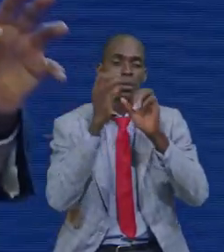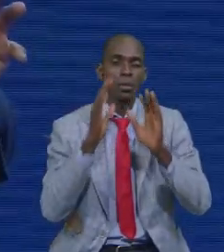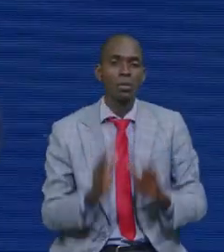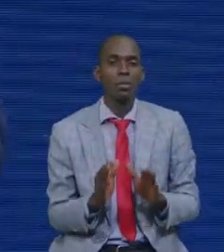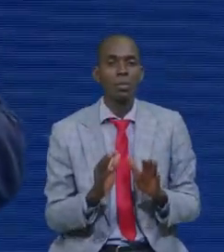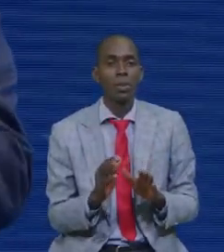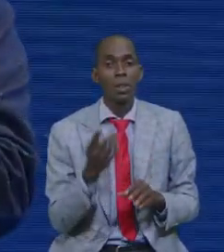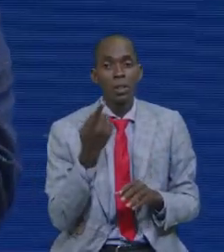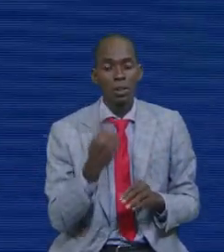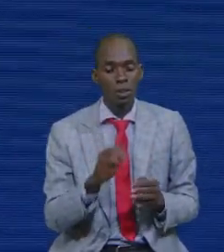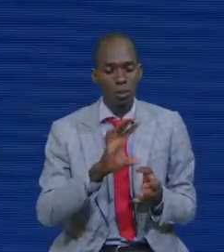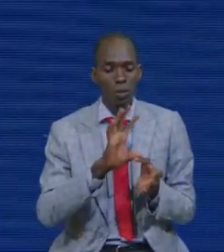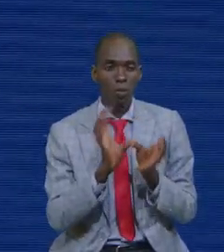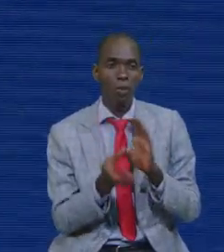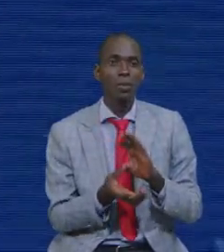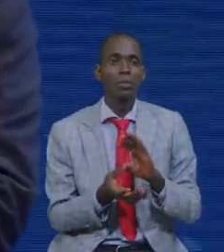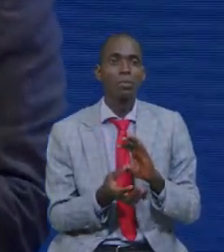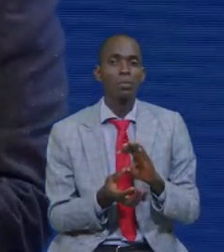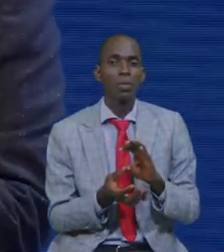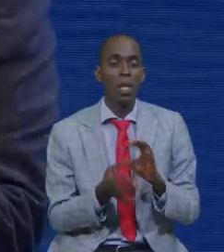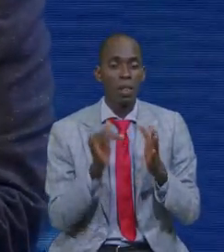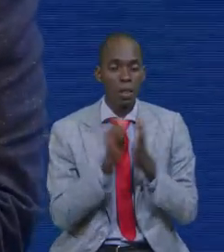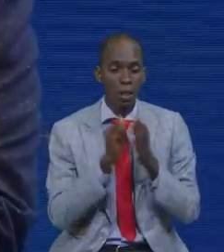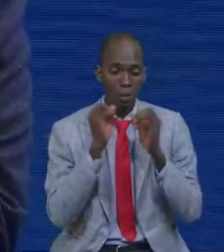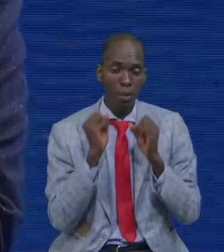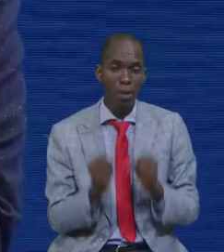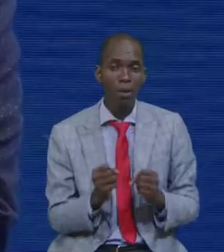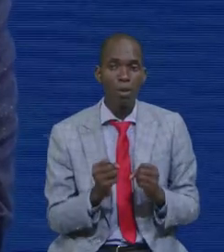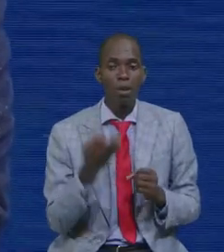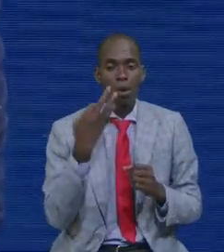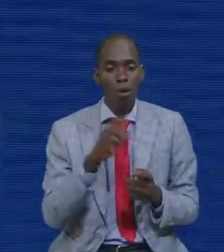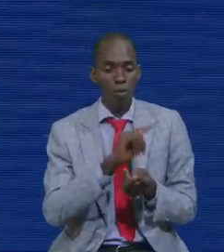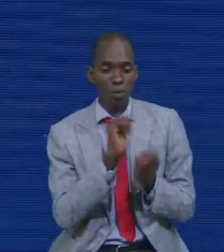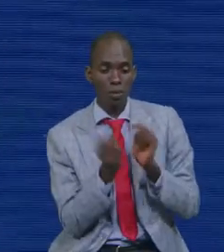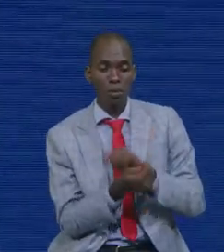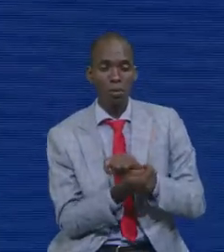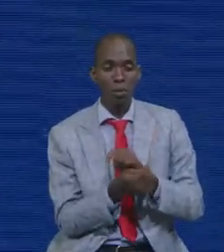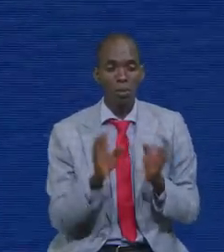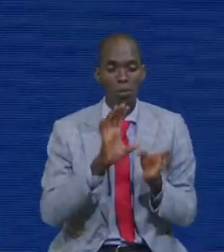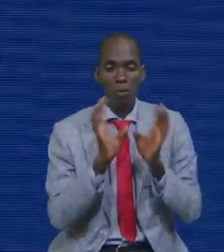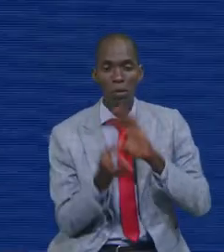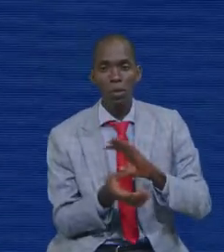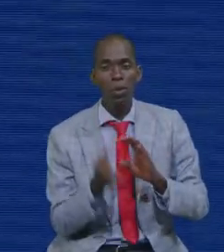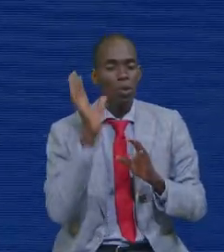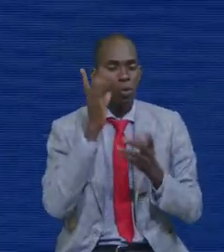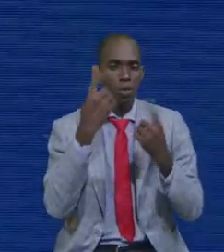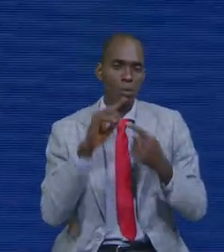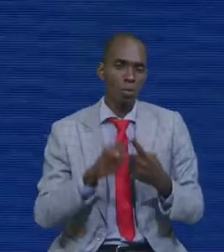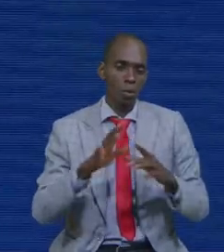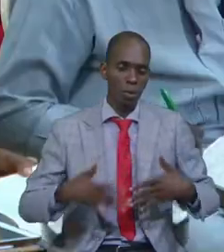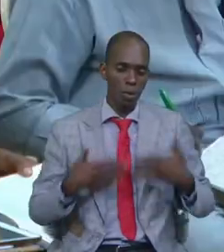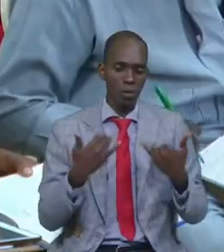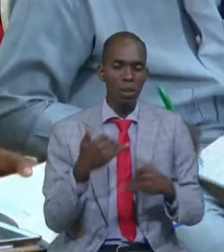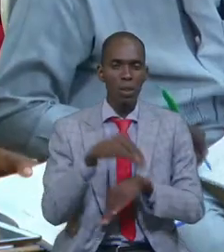The conversion, that power of transformation, conversion, will come to your life tonight